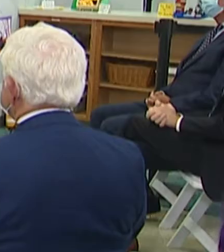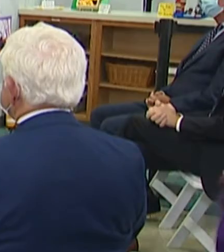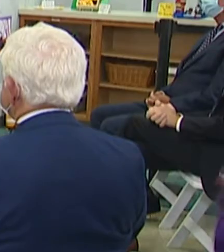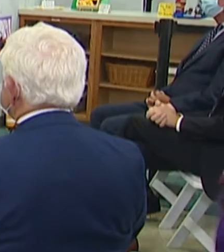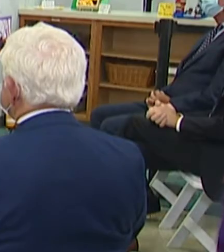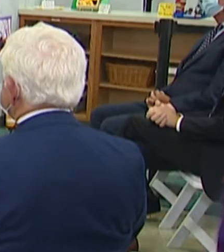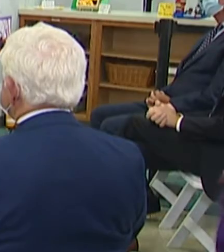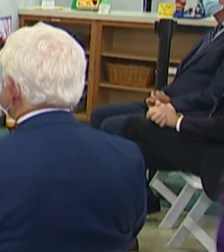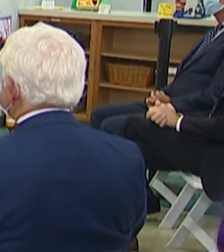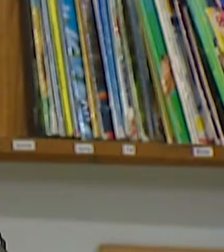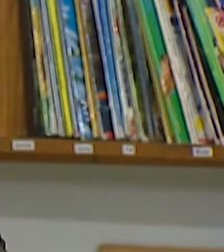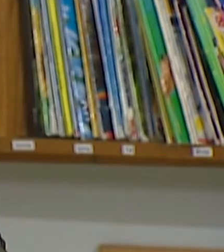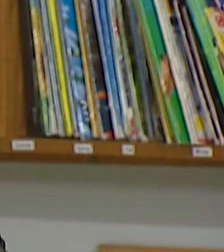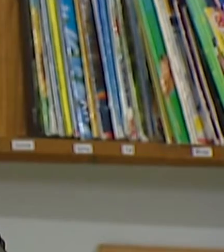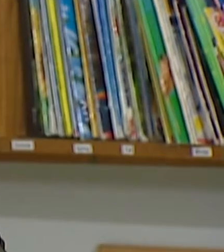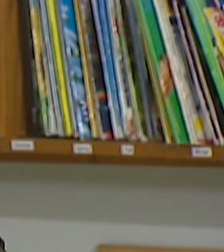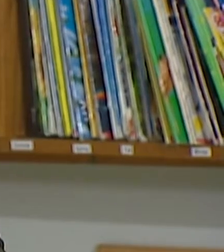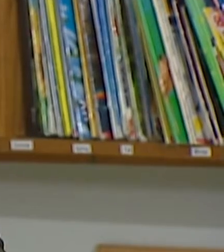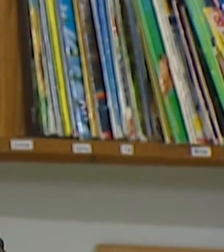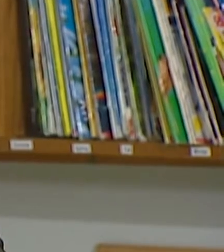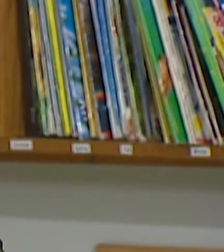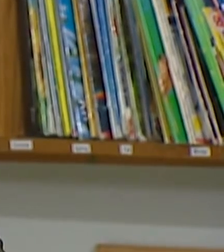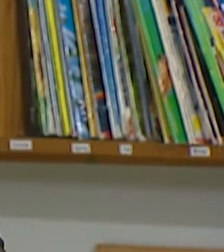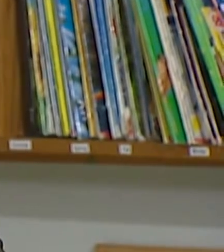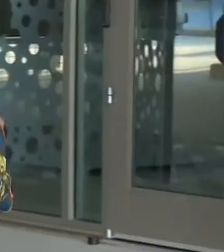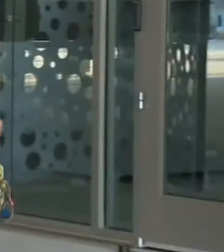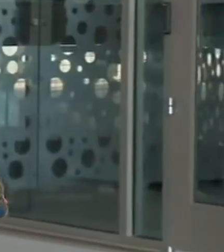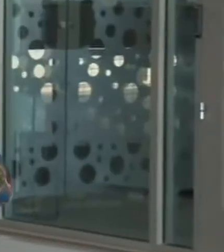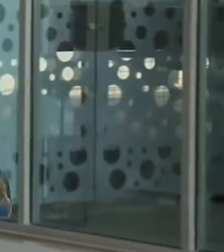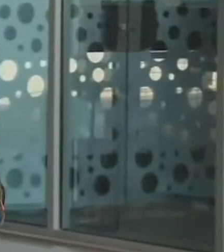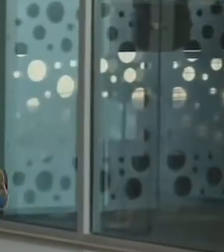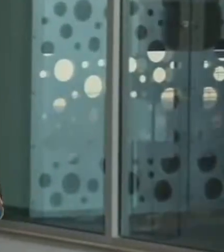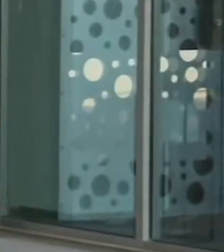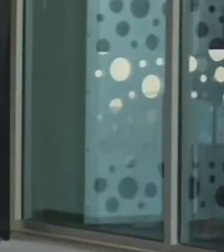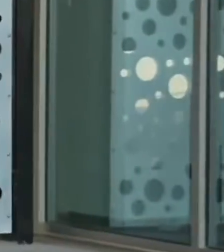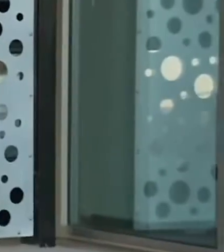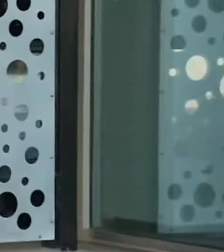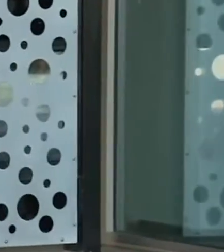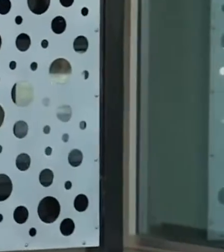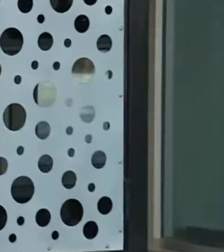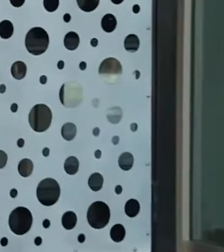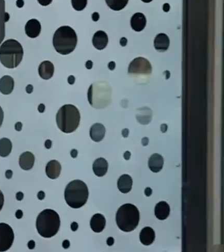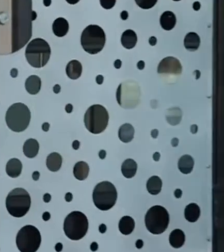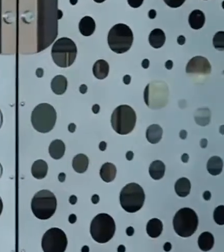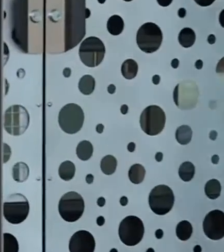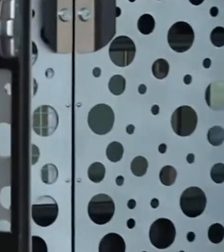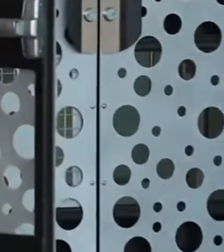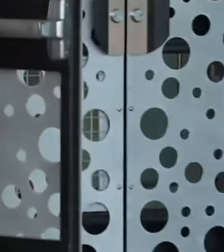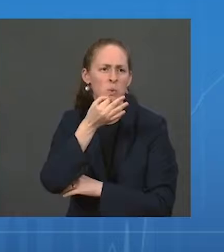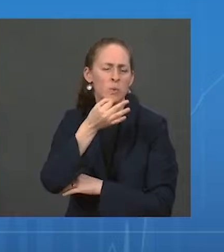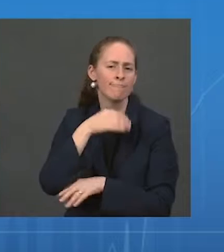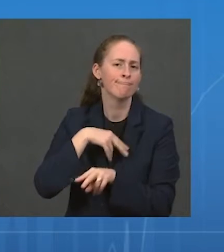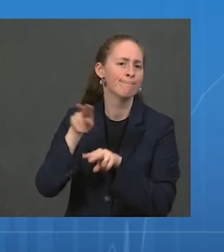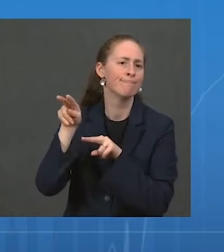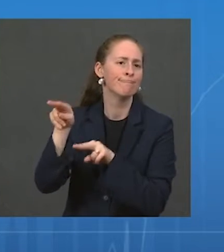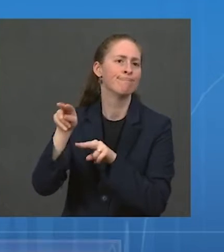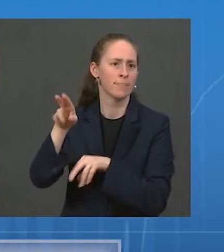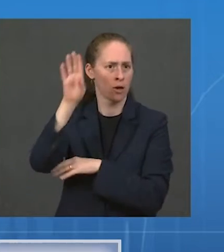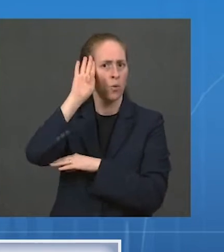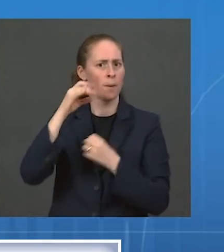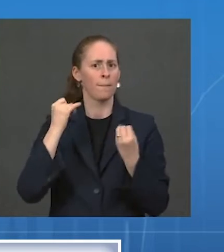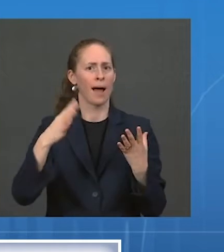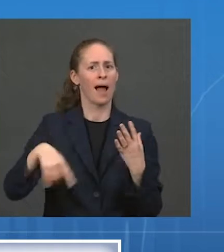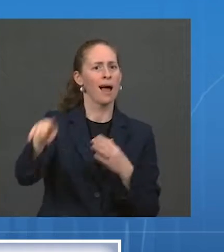following week. White House officials say they have enough doses for the estimated 28 million kids. We know millions of parents have been waiting for a